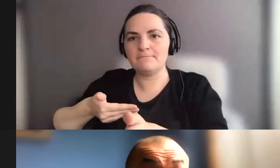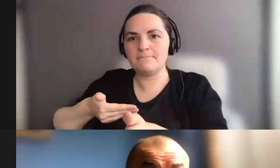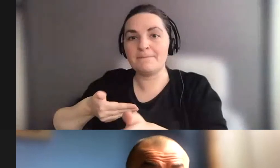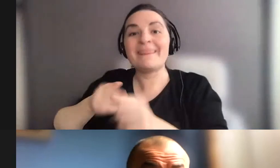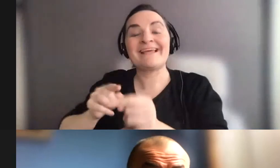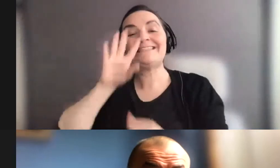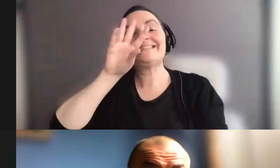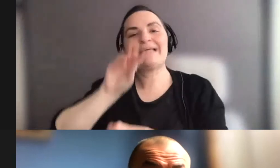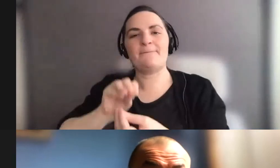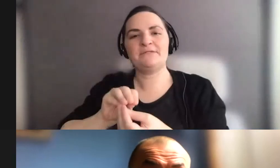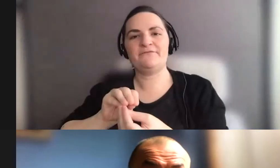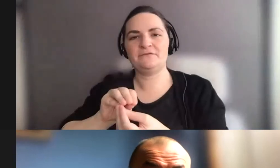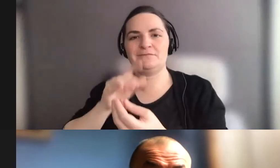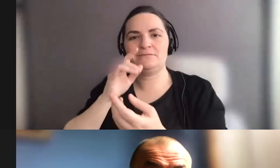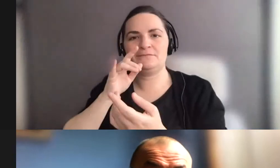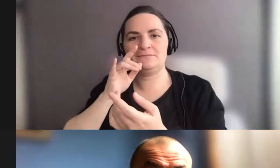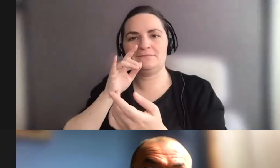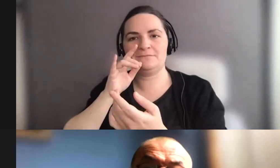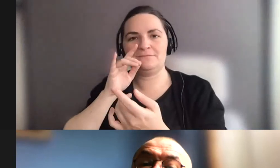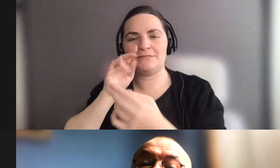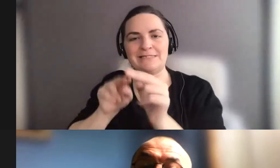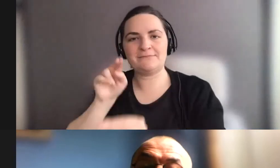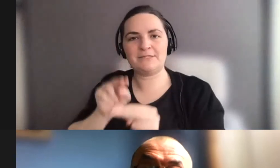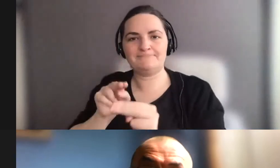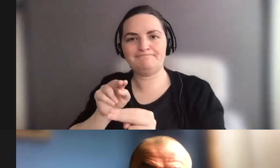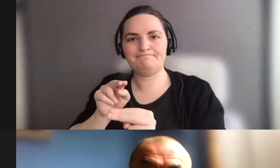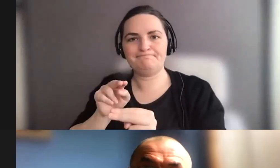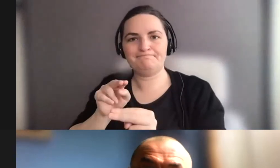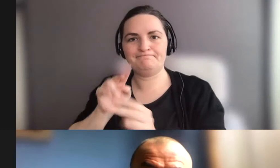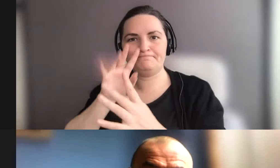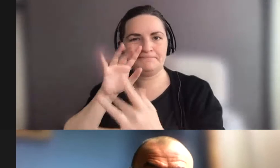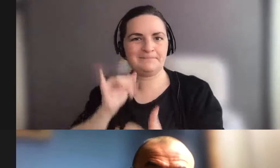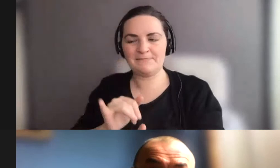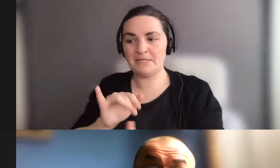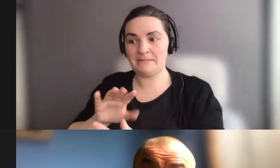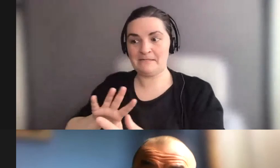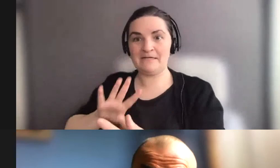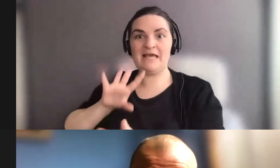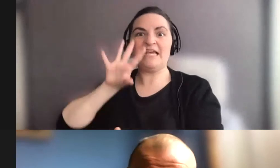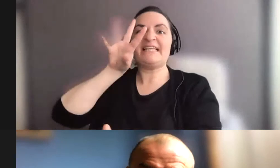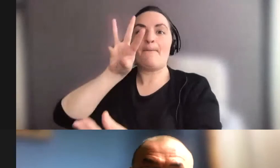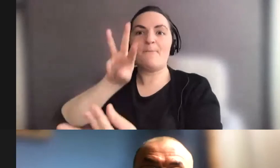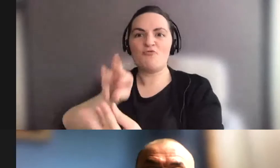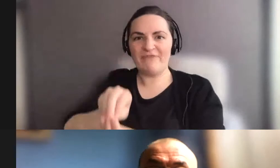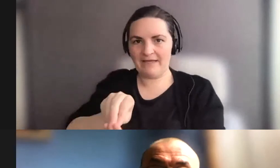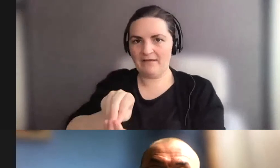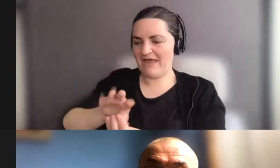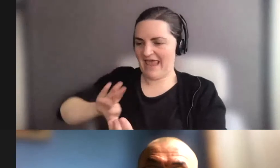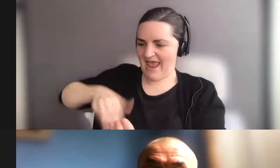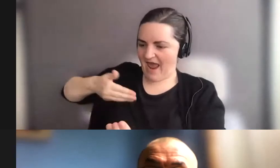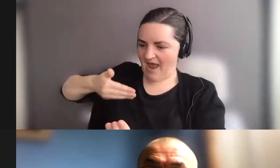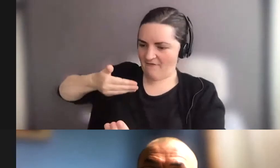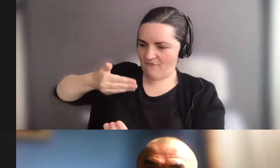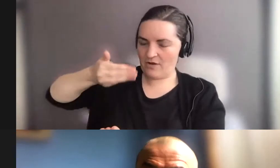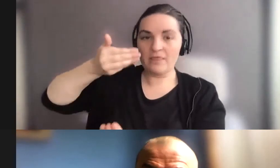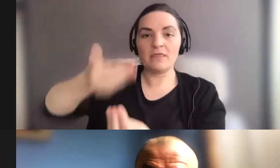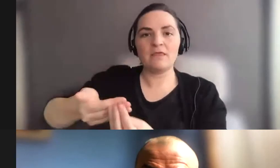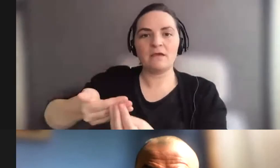That's summative assessment. It sums up what's happened, what you have done.